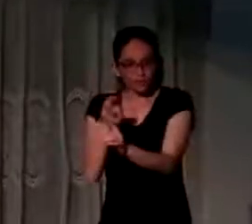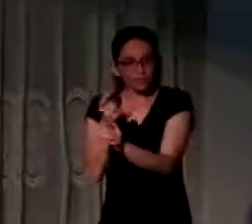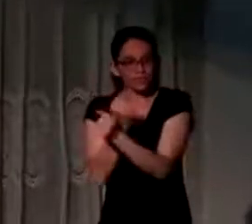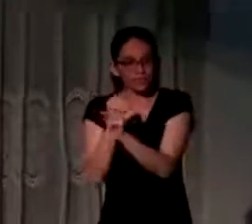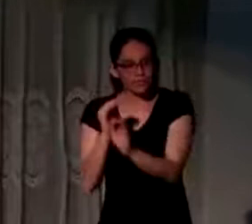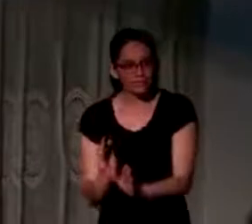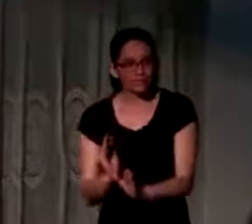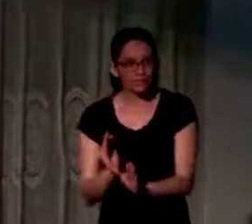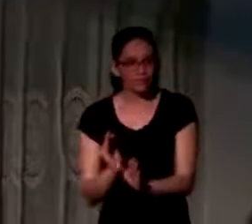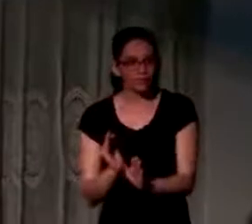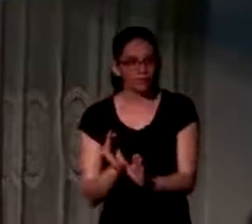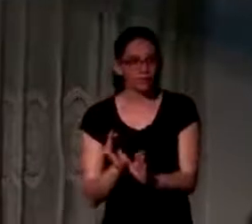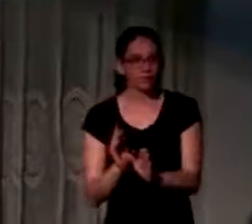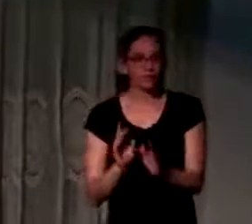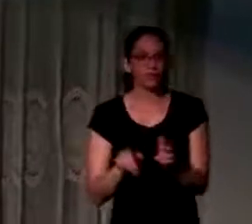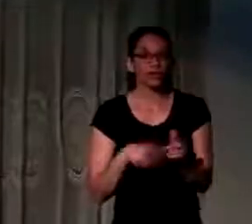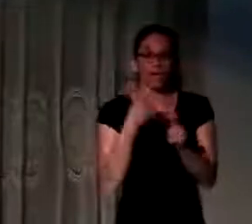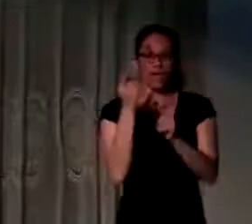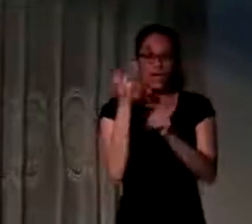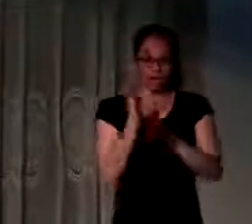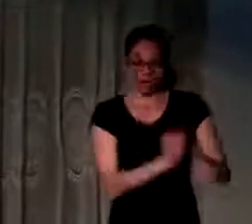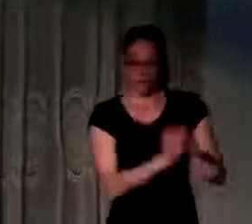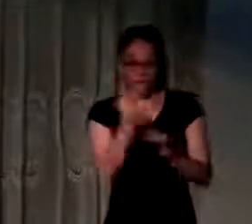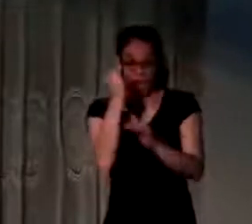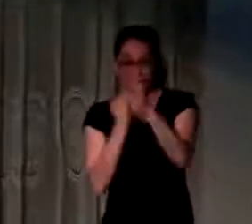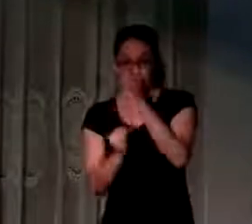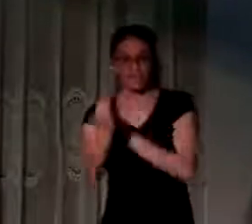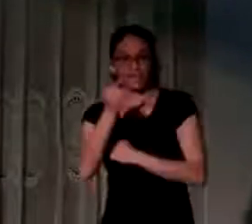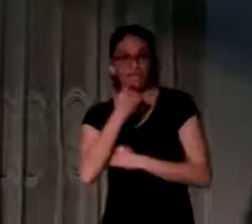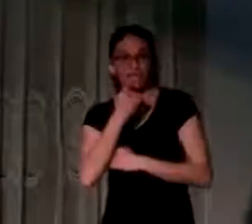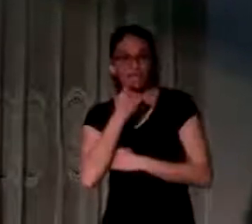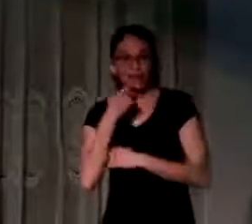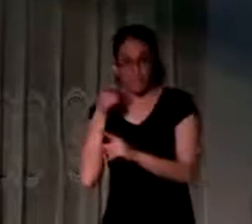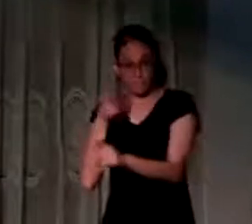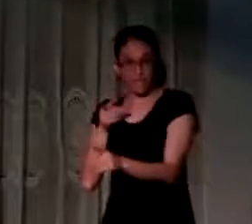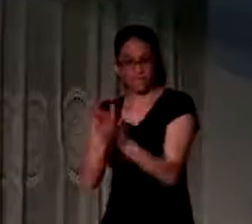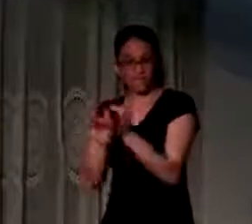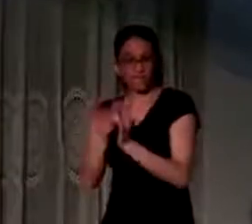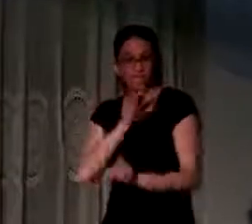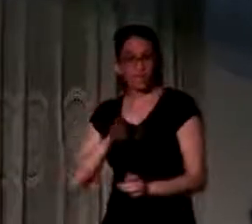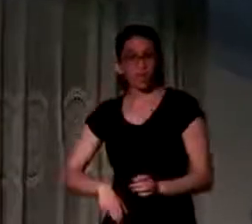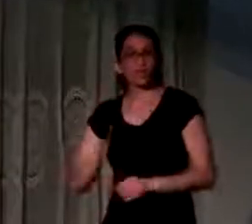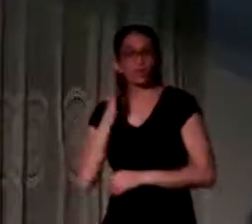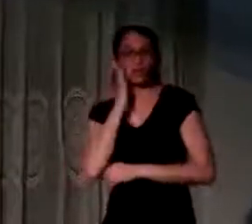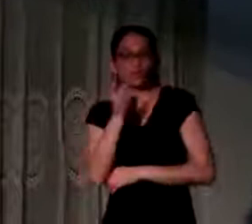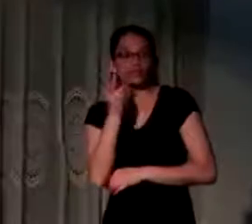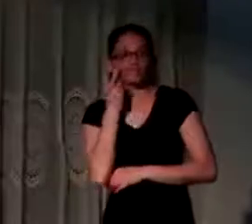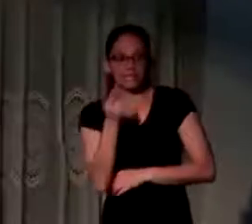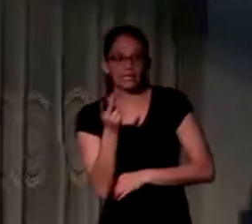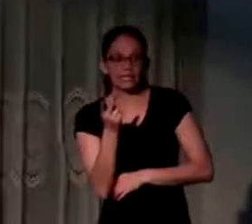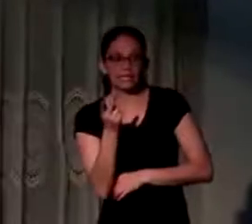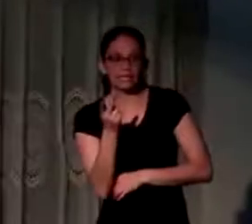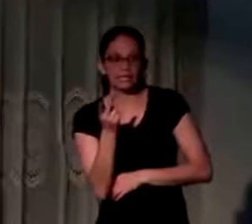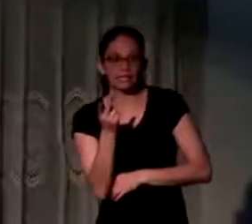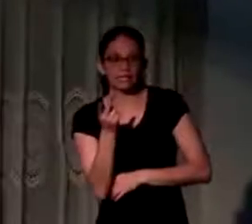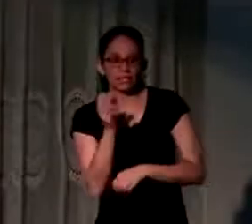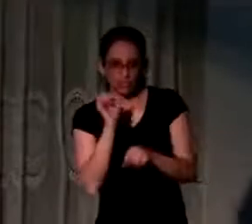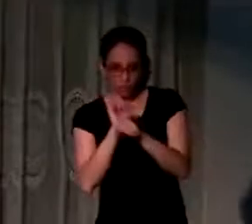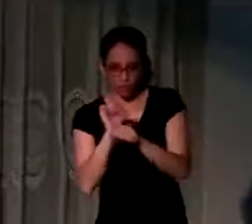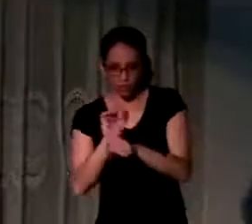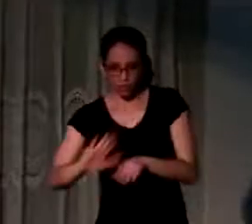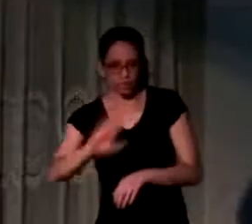And then it goes on in Isaiah, but this Christ shall see the labor of his soul and be satisfied. The resurrection.